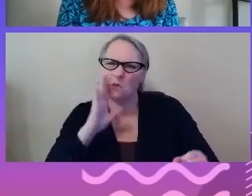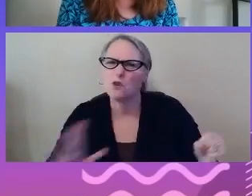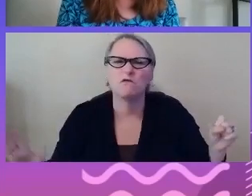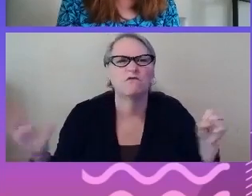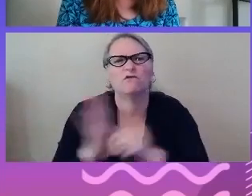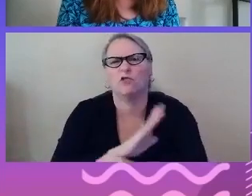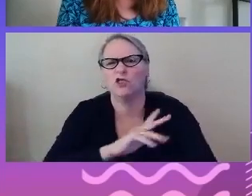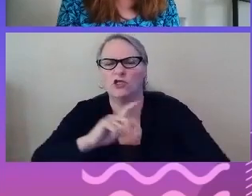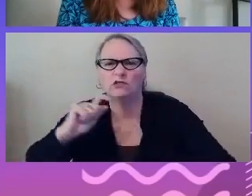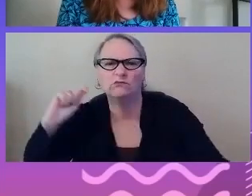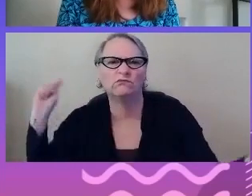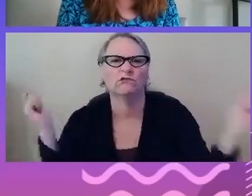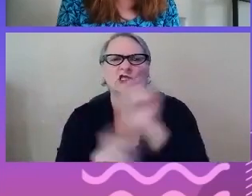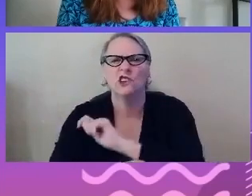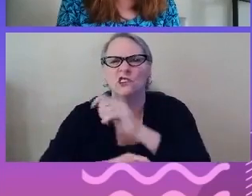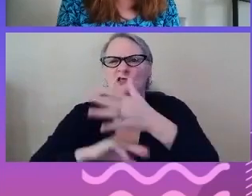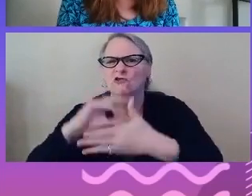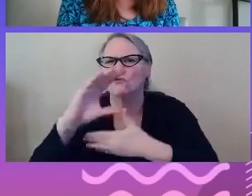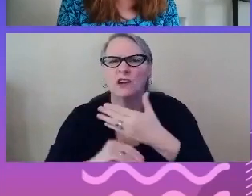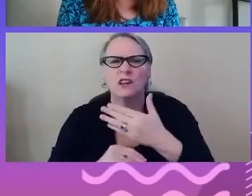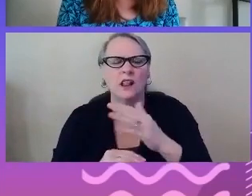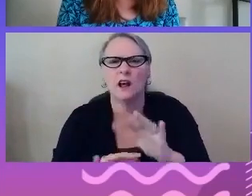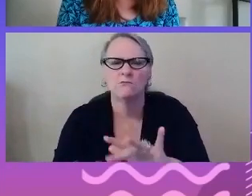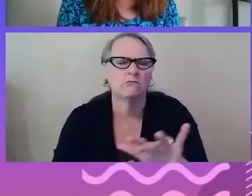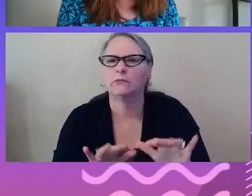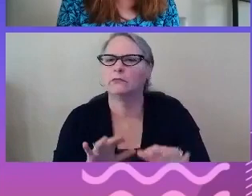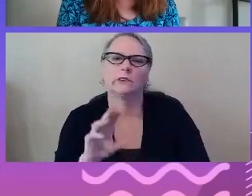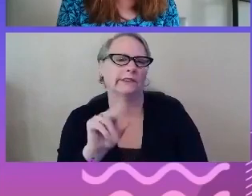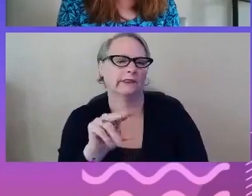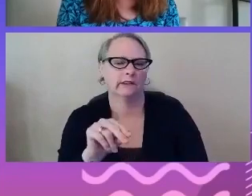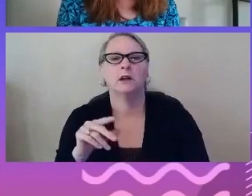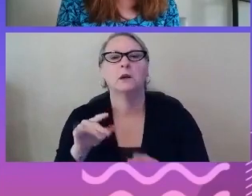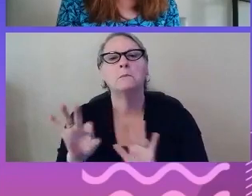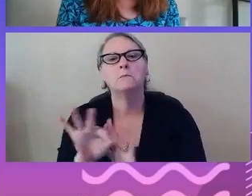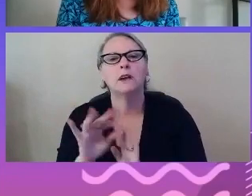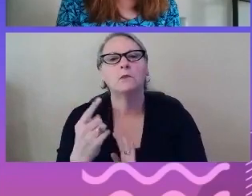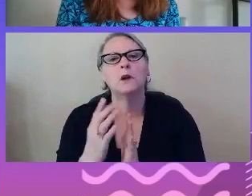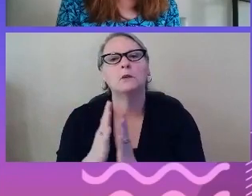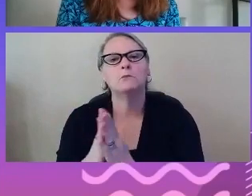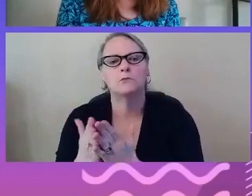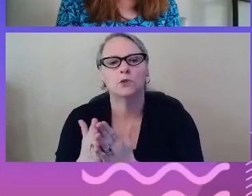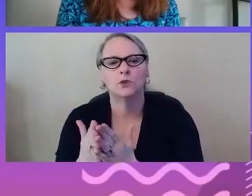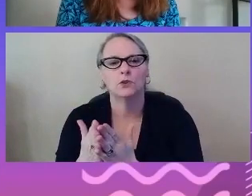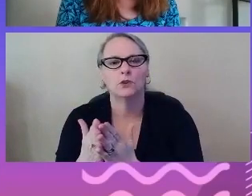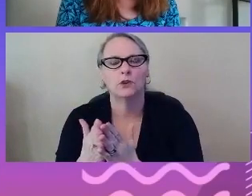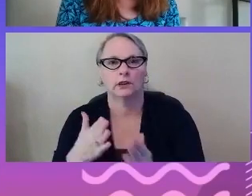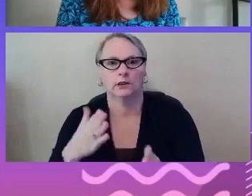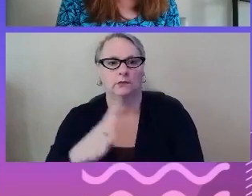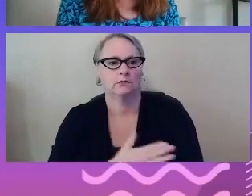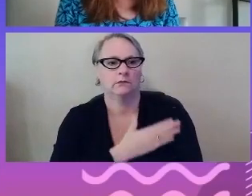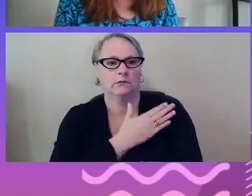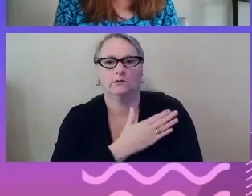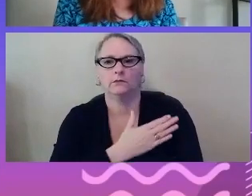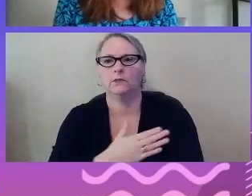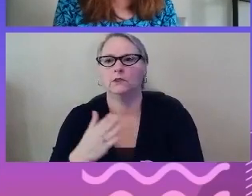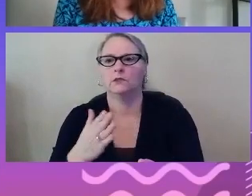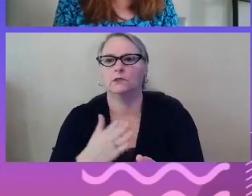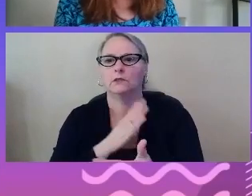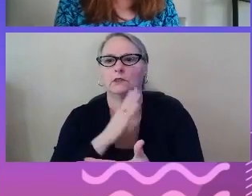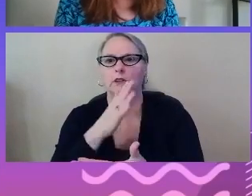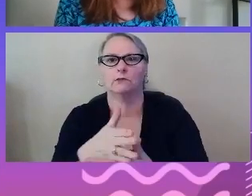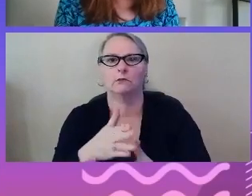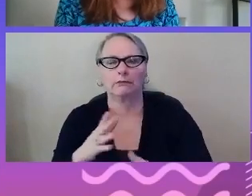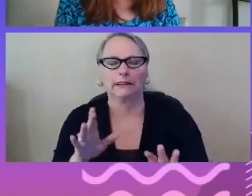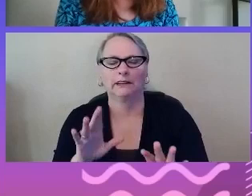now. Pick one book. Pick a book that when you heard me talking about that, you're like, oh, I love this book. And it was perfect